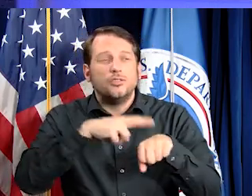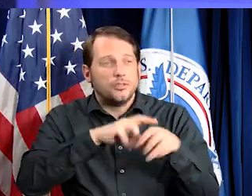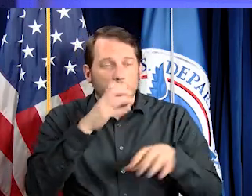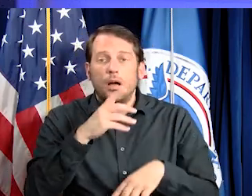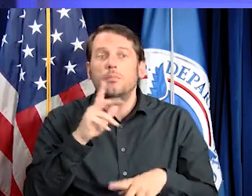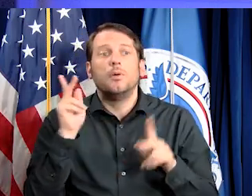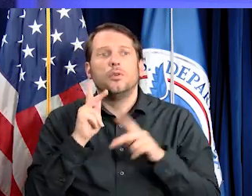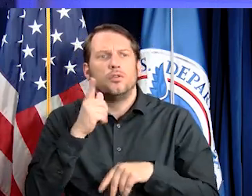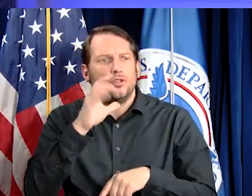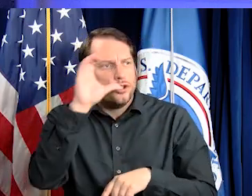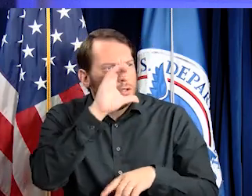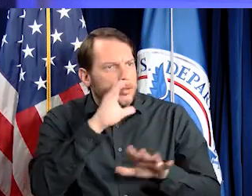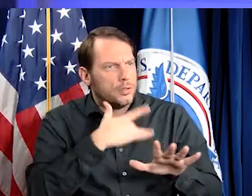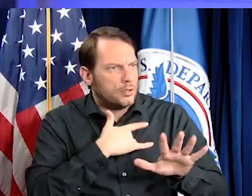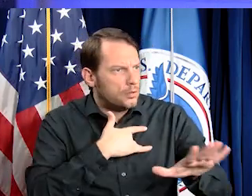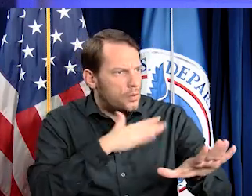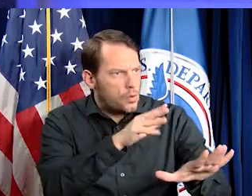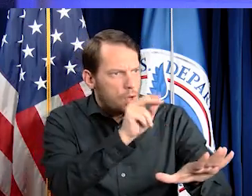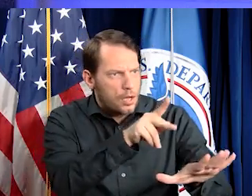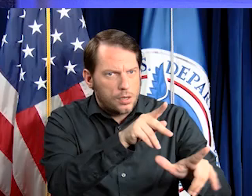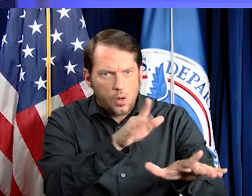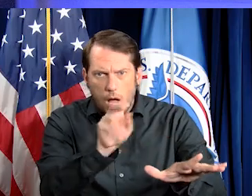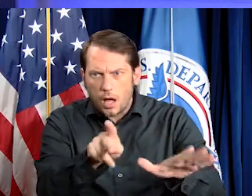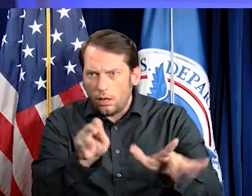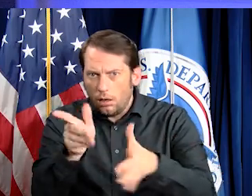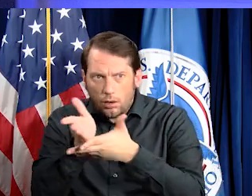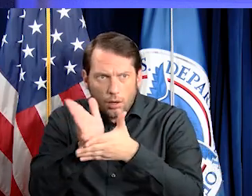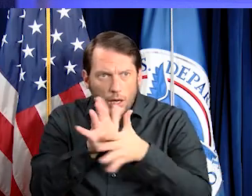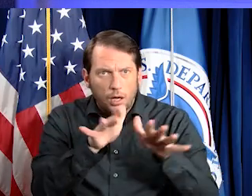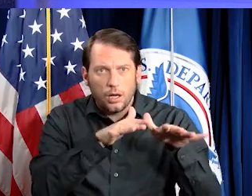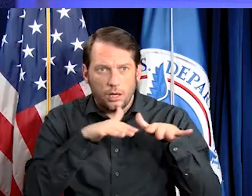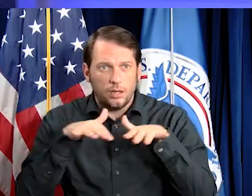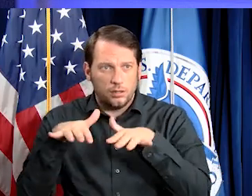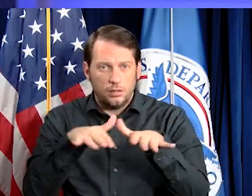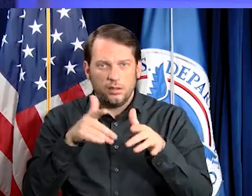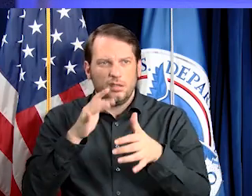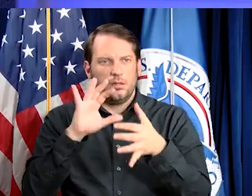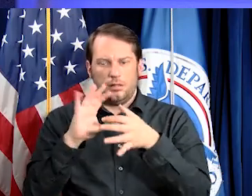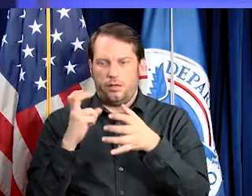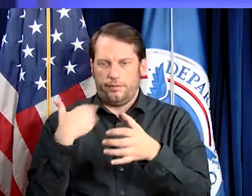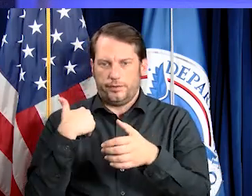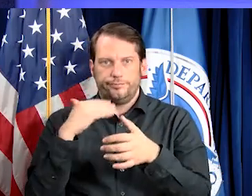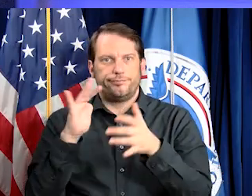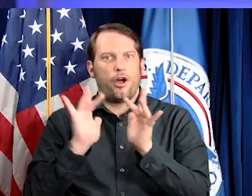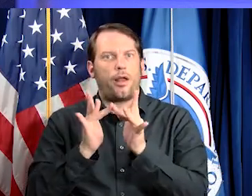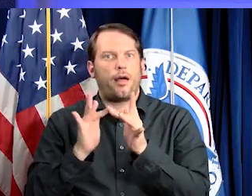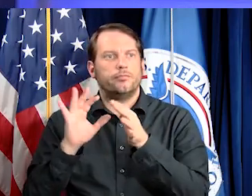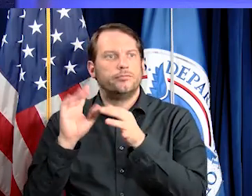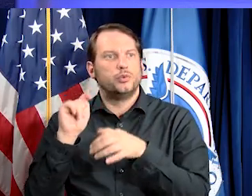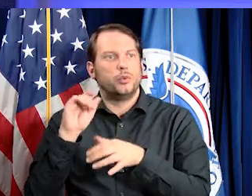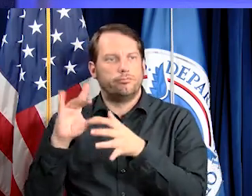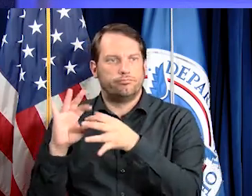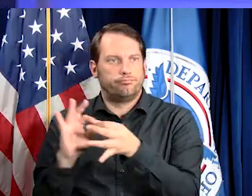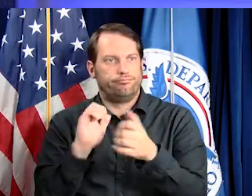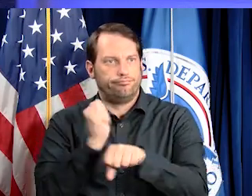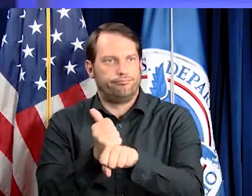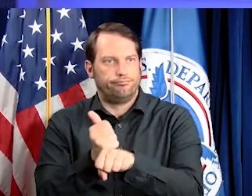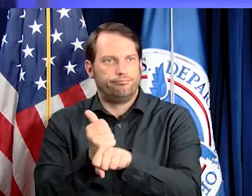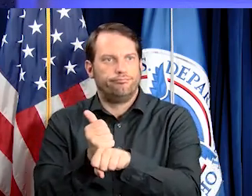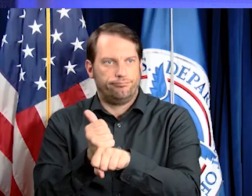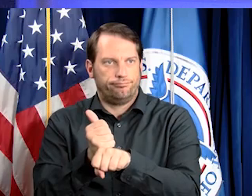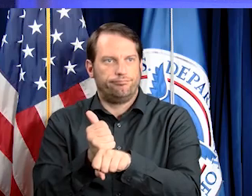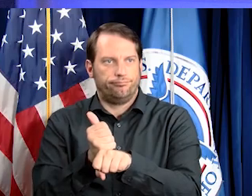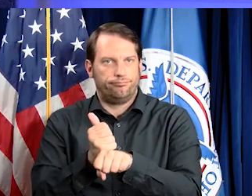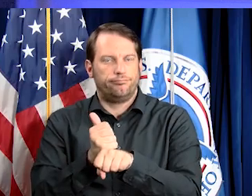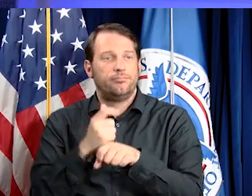looking for each other. Are you okay? Am I okay? And create these online tools. There was one that was recently created for Dorian, just specific